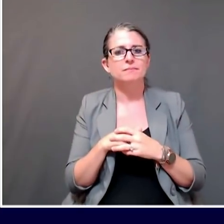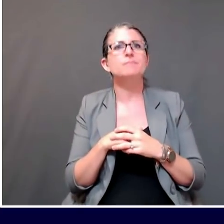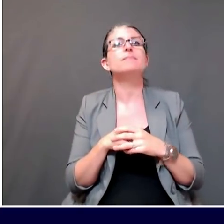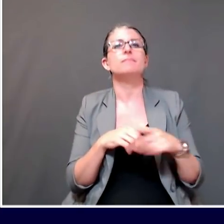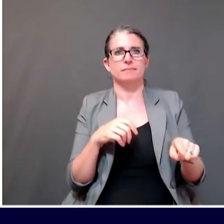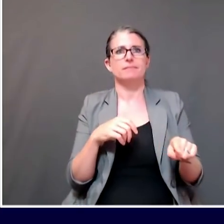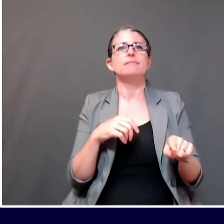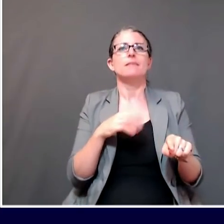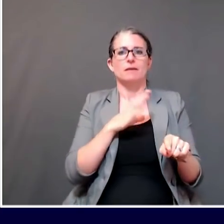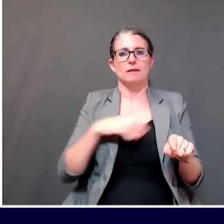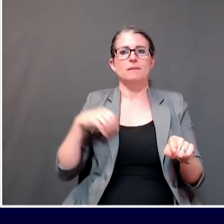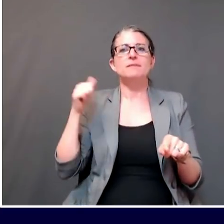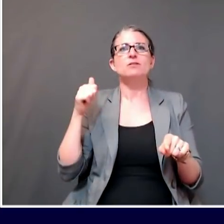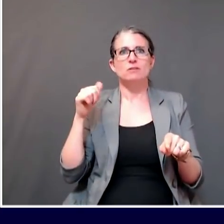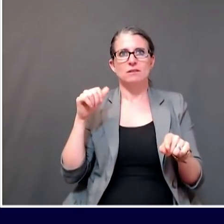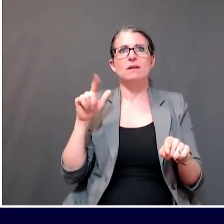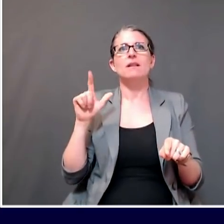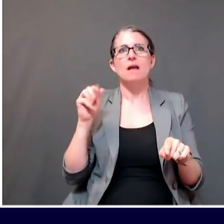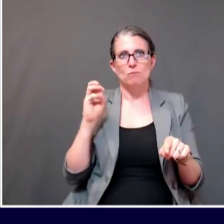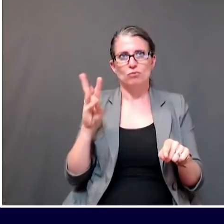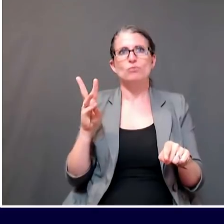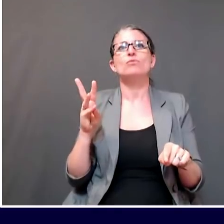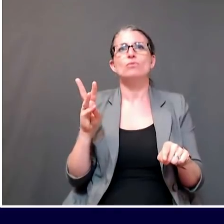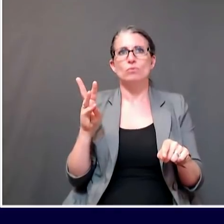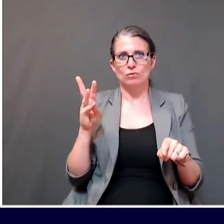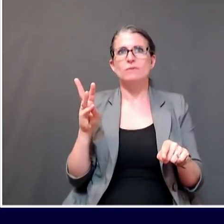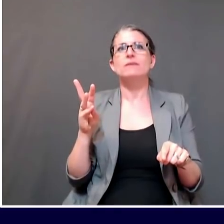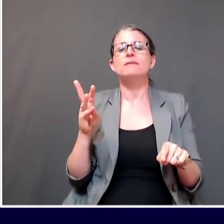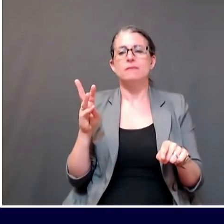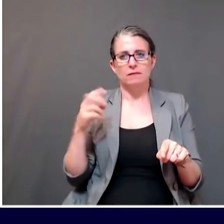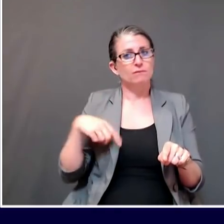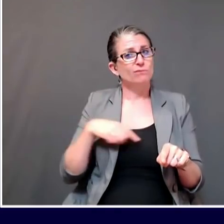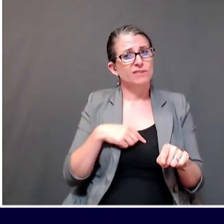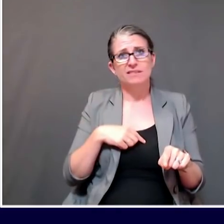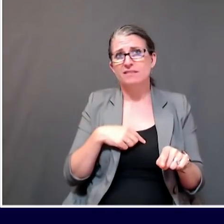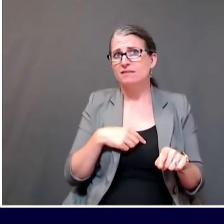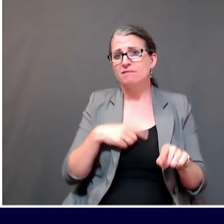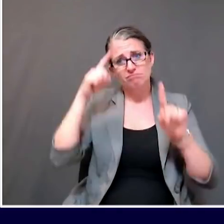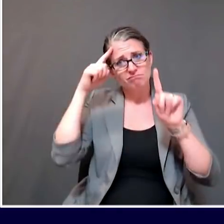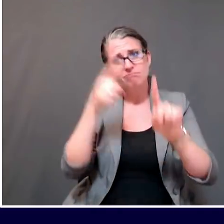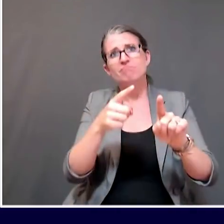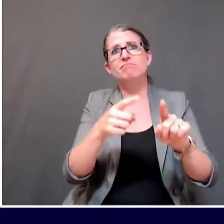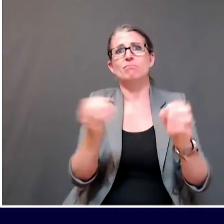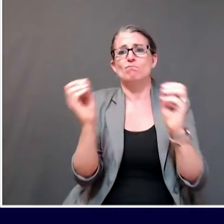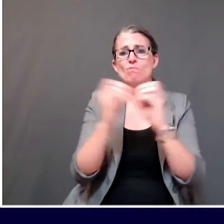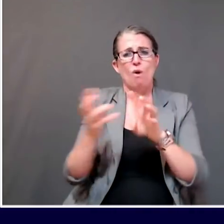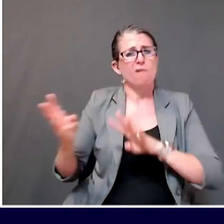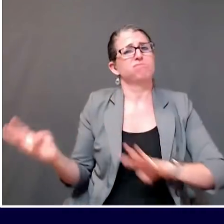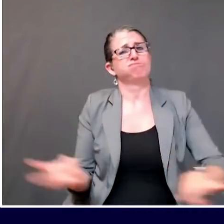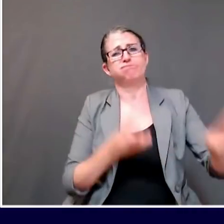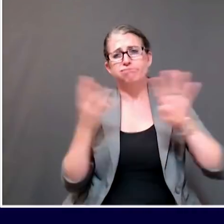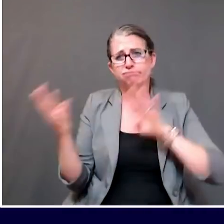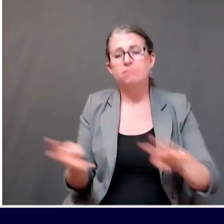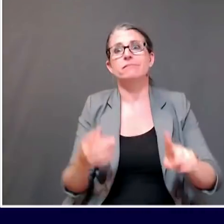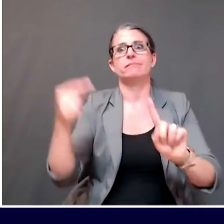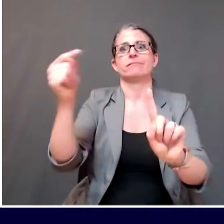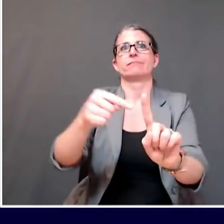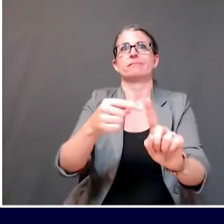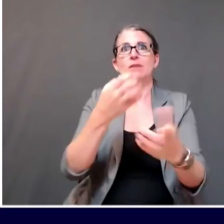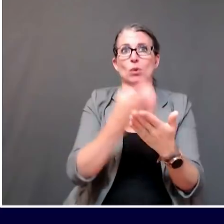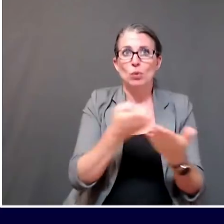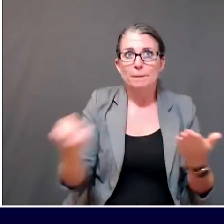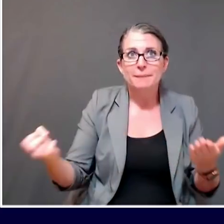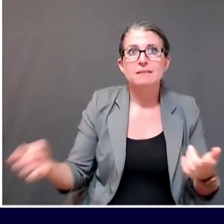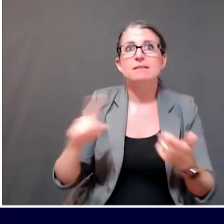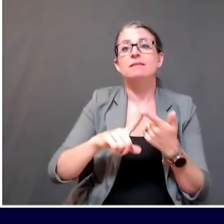everything from the physical equipment. We have the mobile lab, we're installing equipment, we're testing that equipment, to